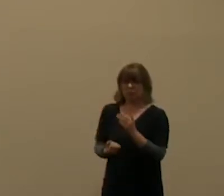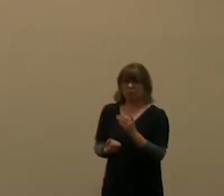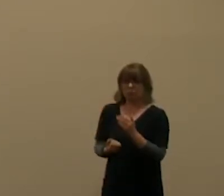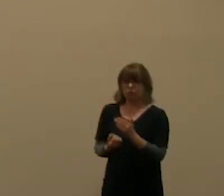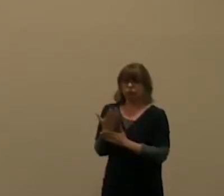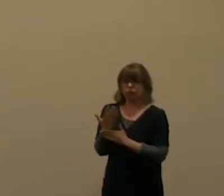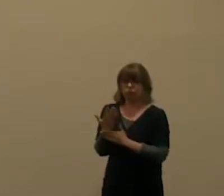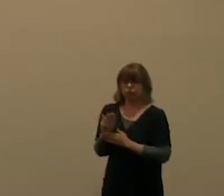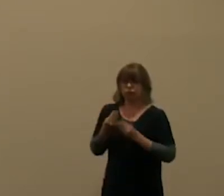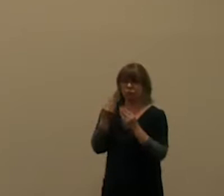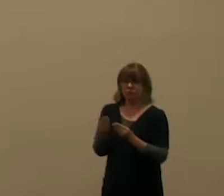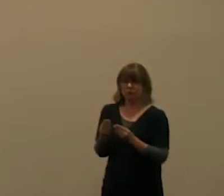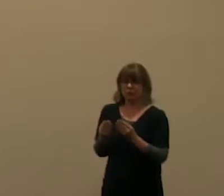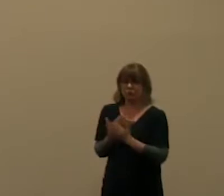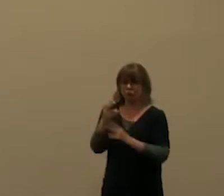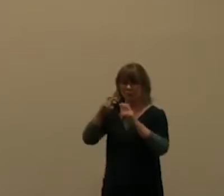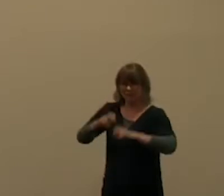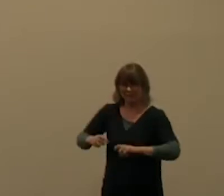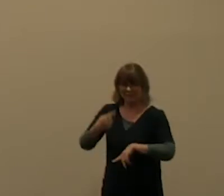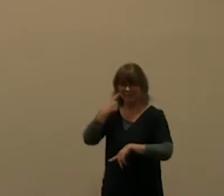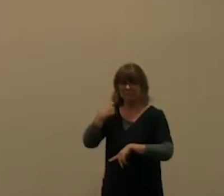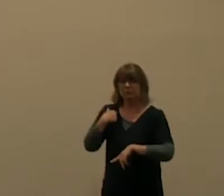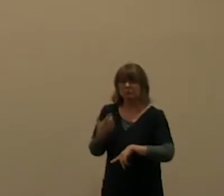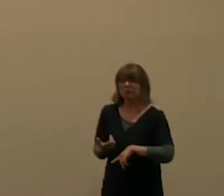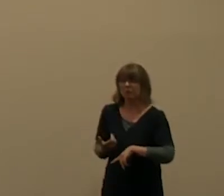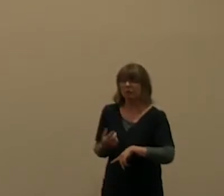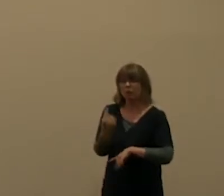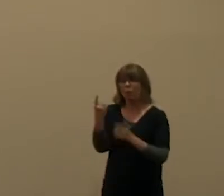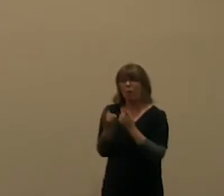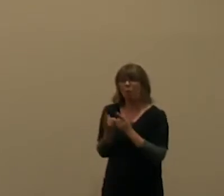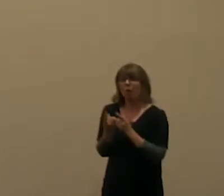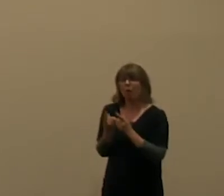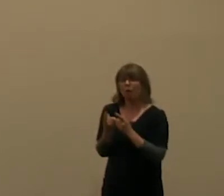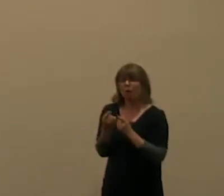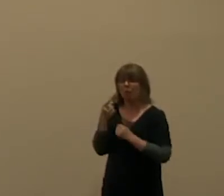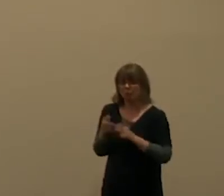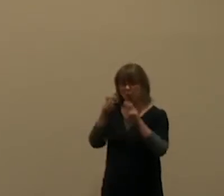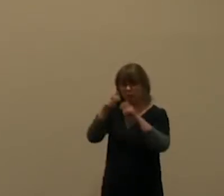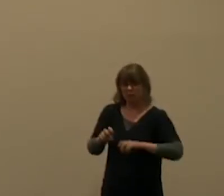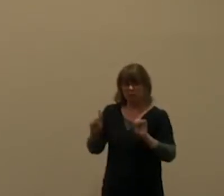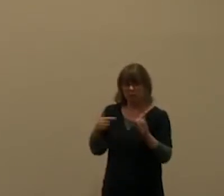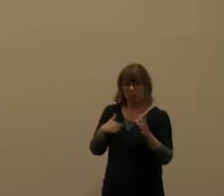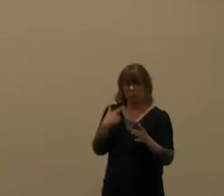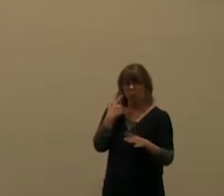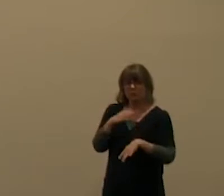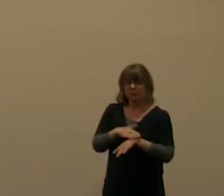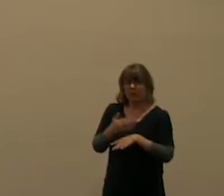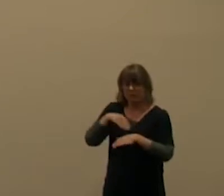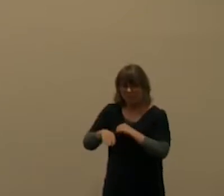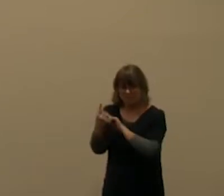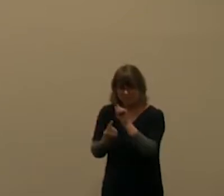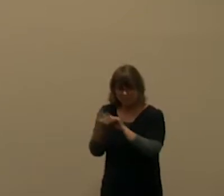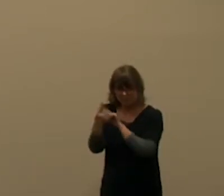new analysis just yesterday. And one of the things that they were analyzing was time spent in